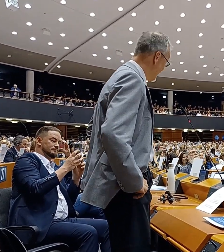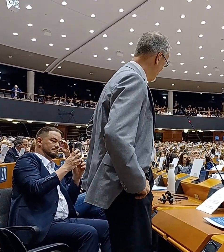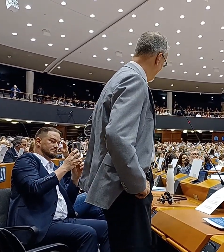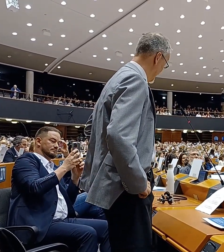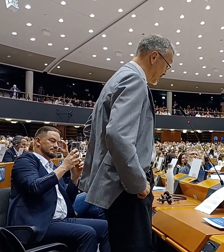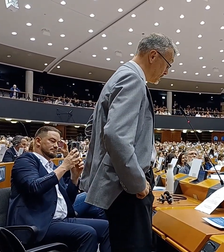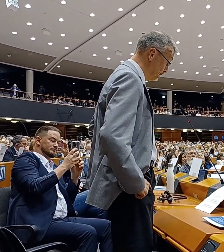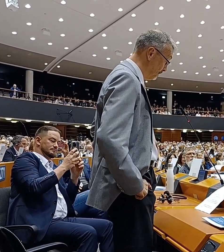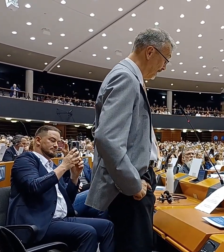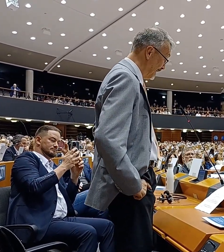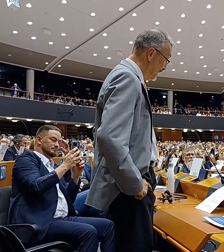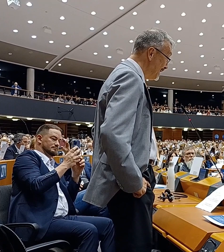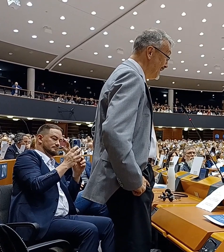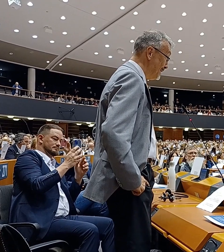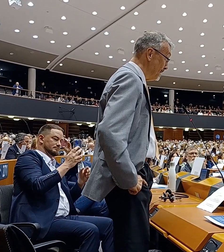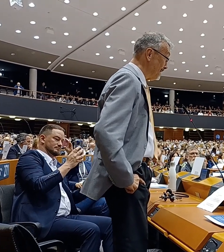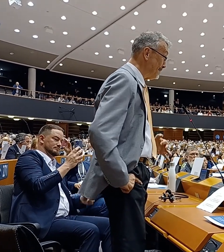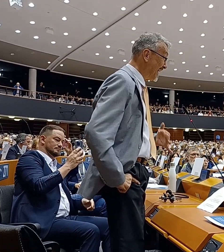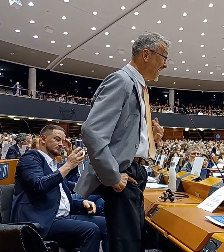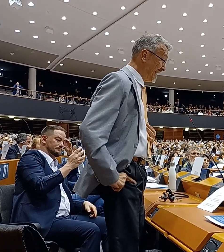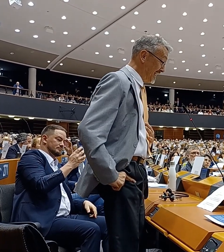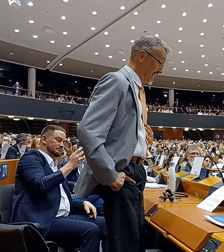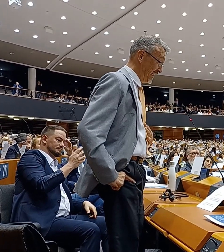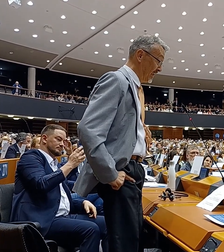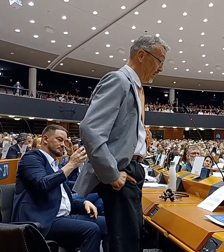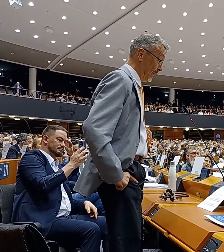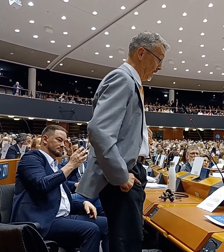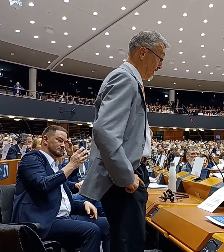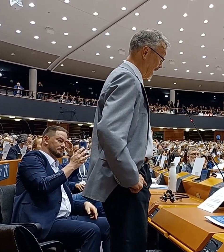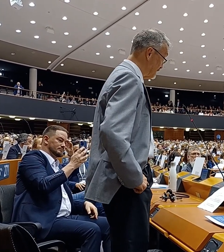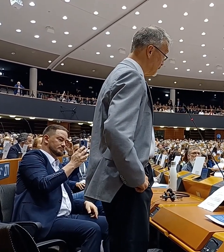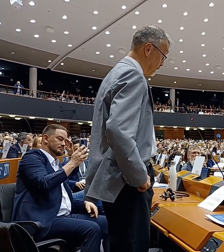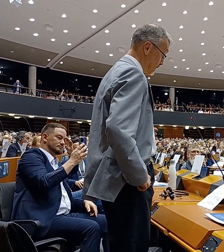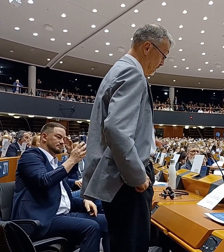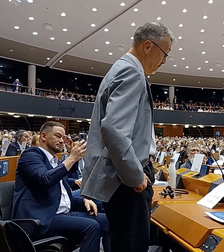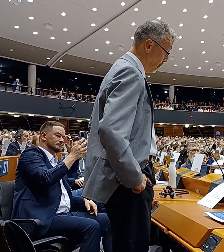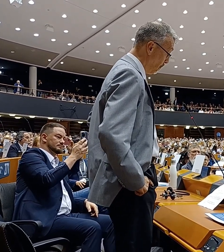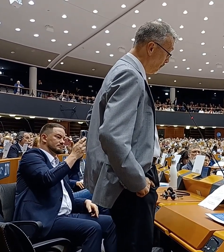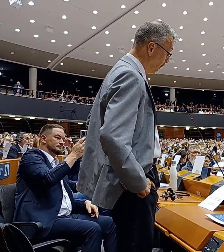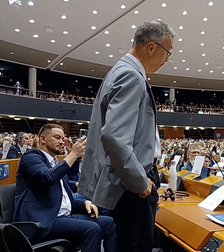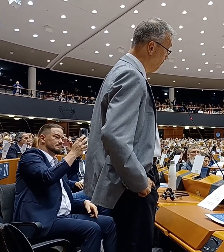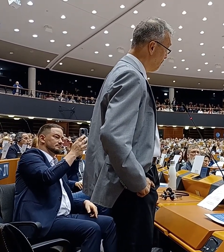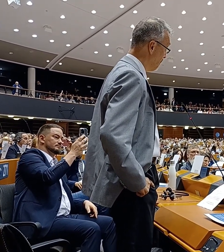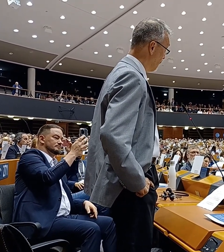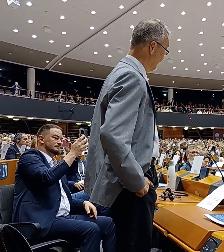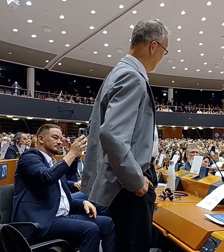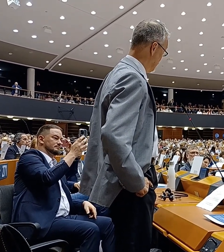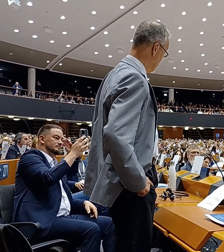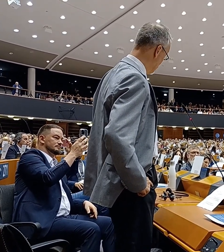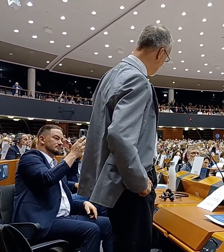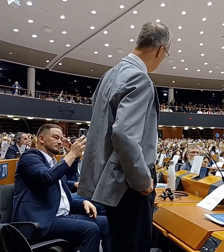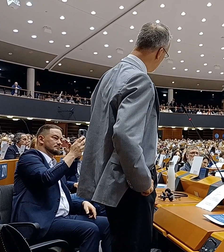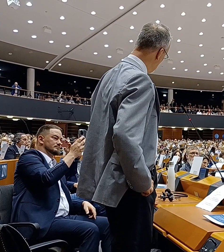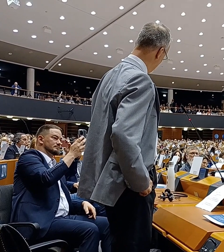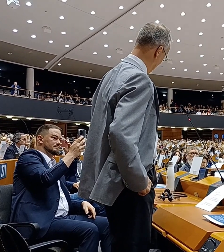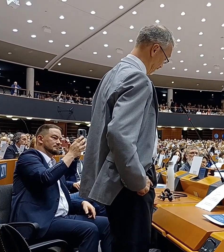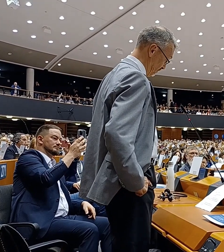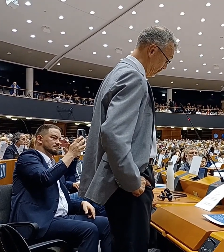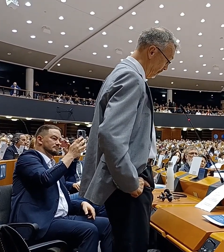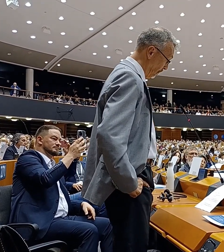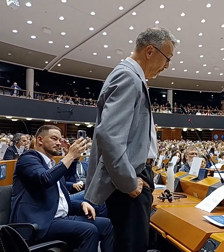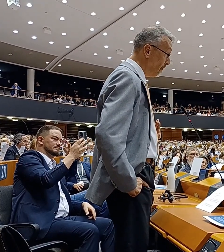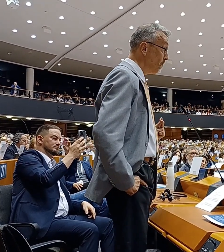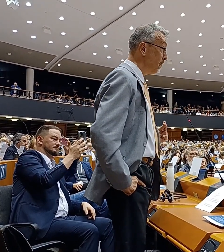Sehr geehrte Damen und Herren, ich möchte meine Redezeit dazu nutzen, um auf die